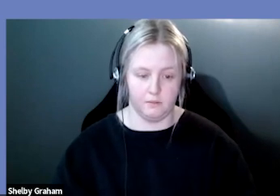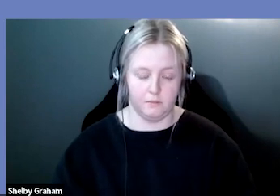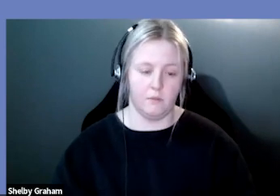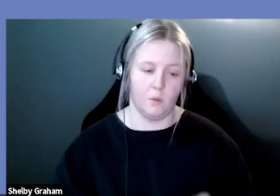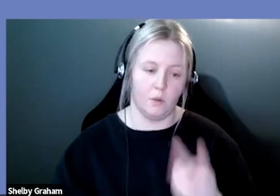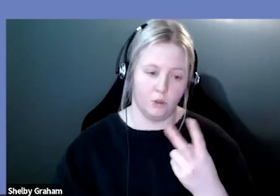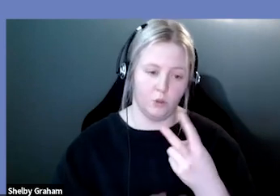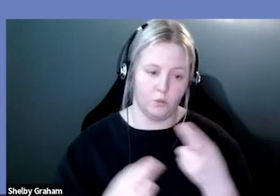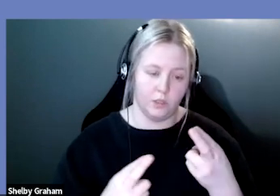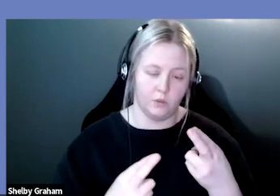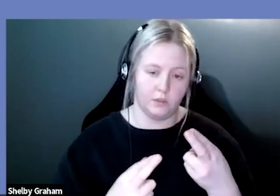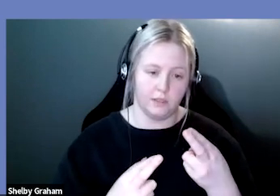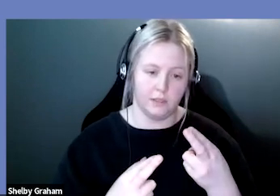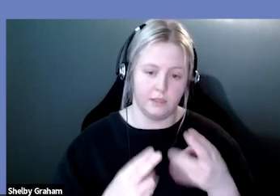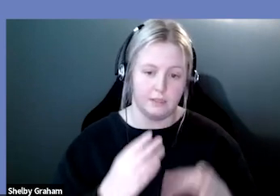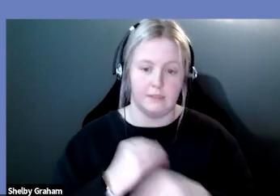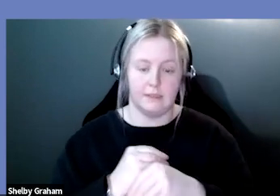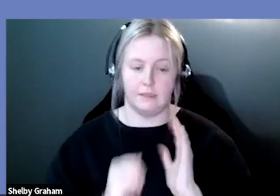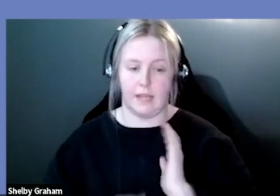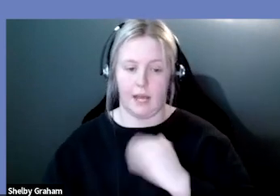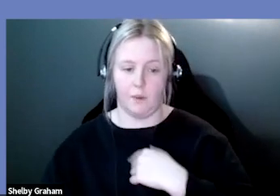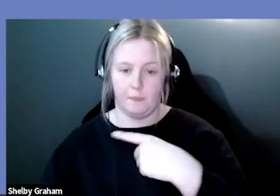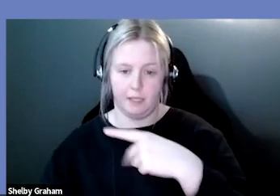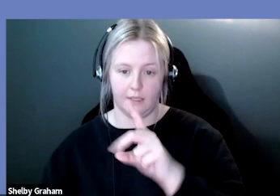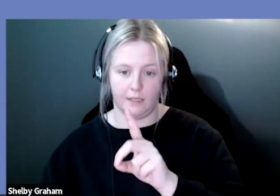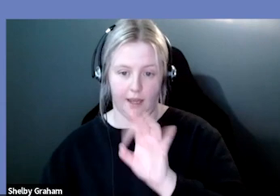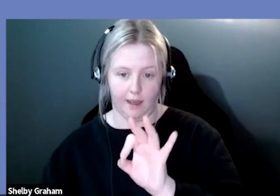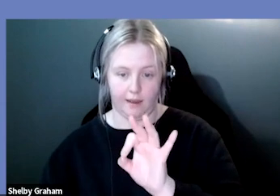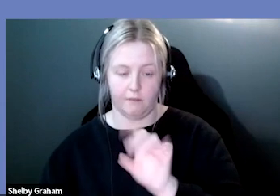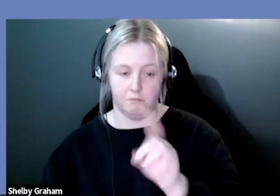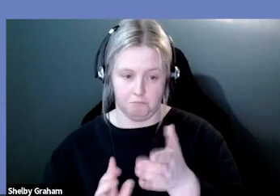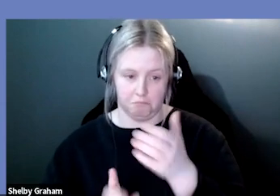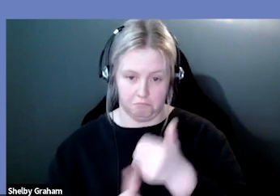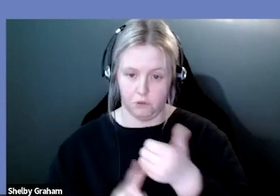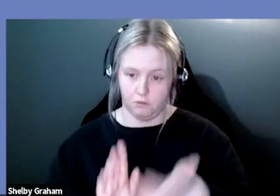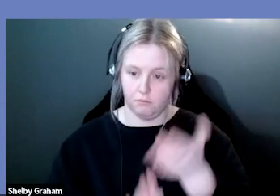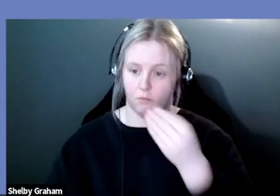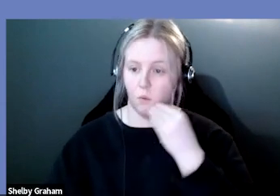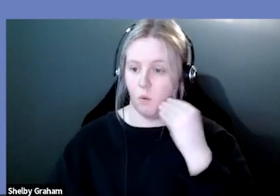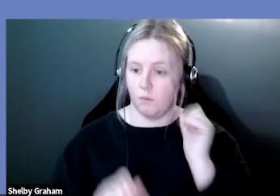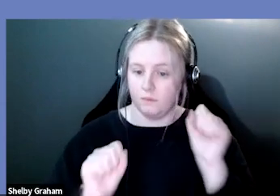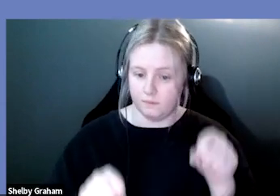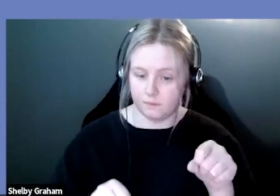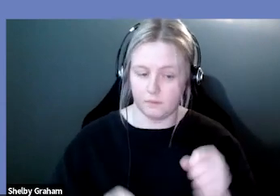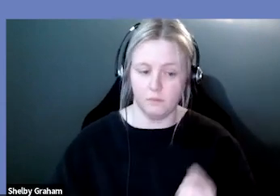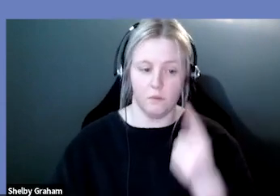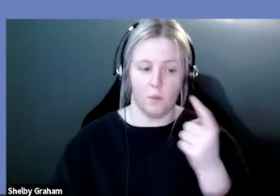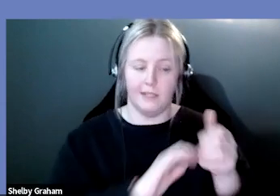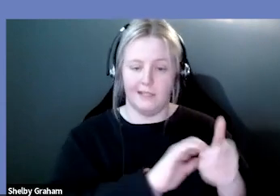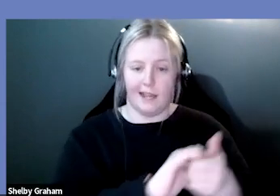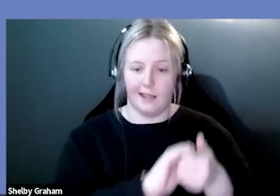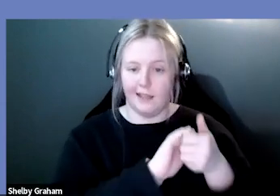resources in addition to a PDF of our slide deck here for you to take home. One is an allyship tips